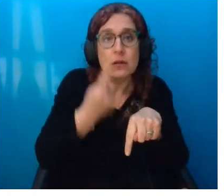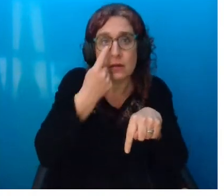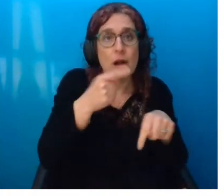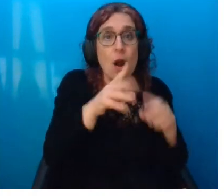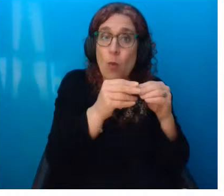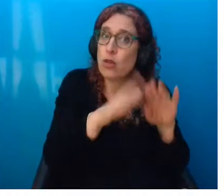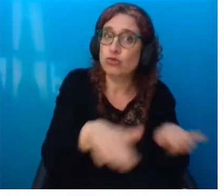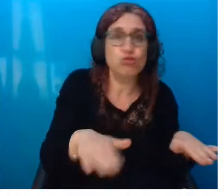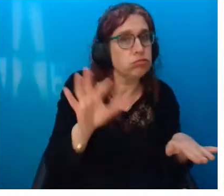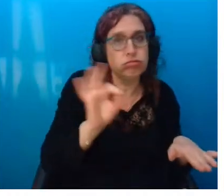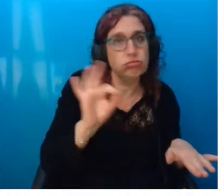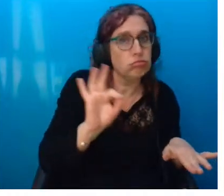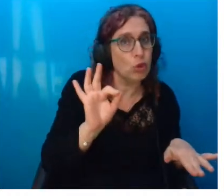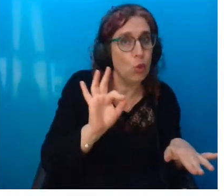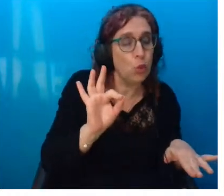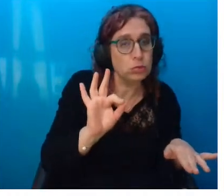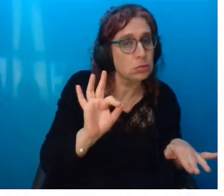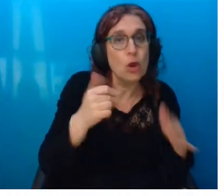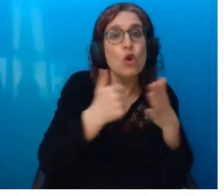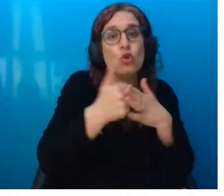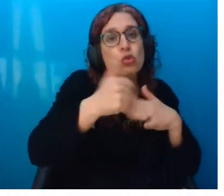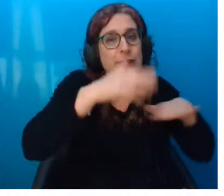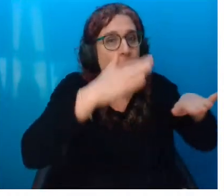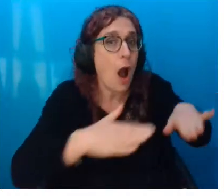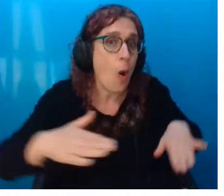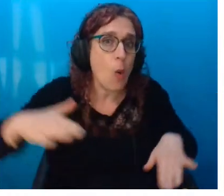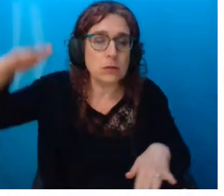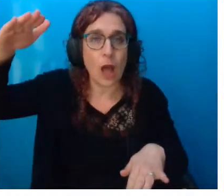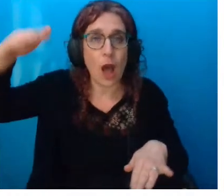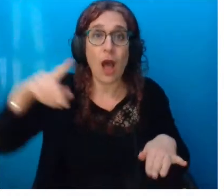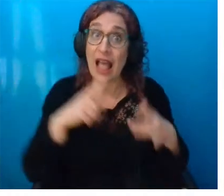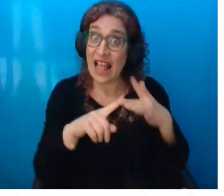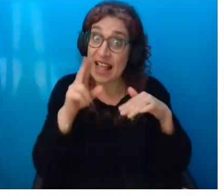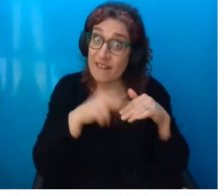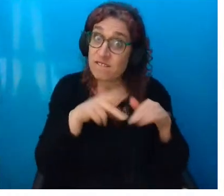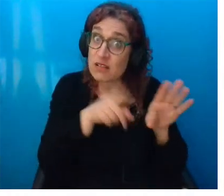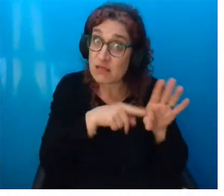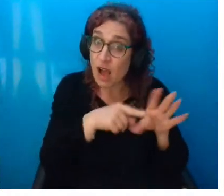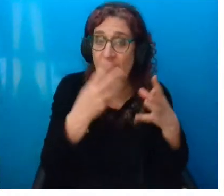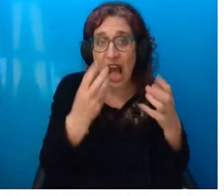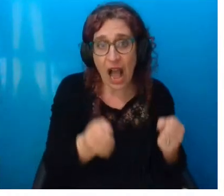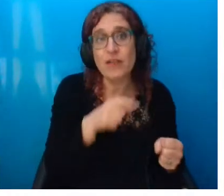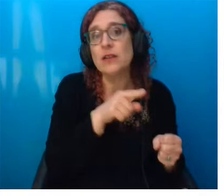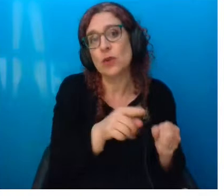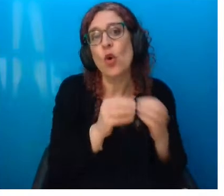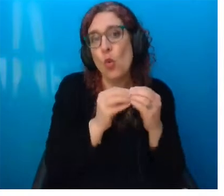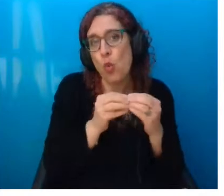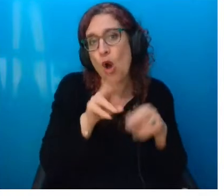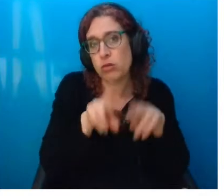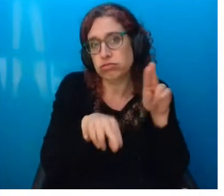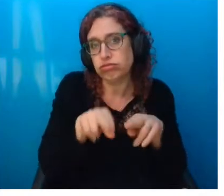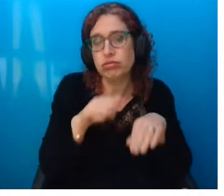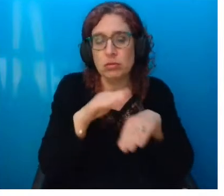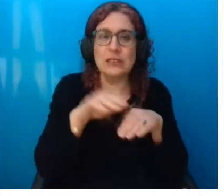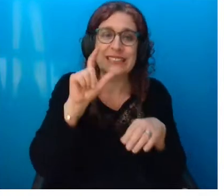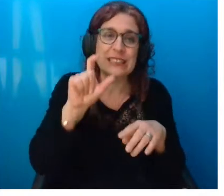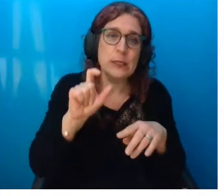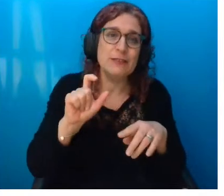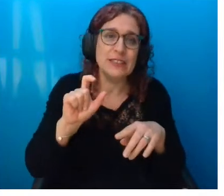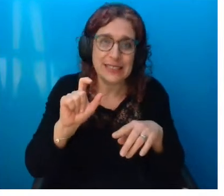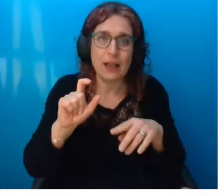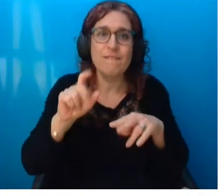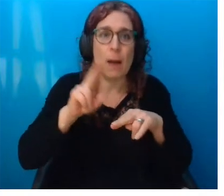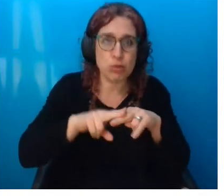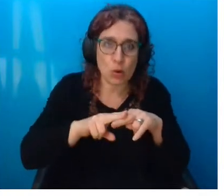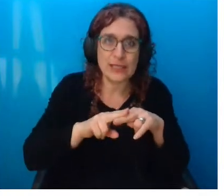much later in life. But I'm afraid the precise pathophysiology behind that, I would not pretend